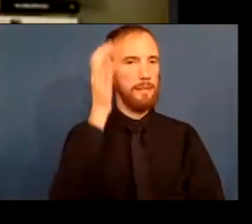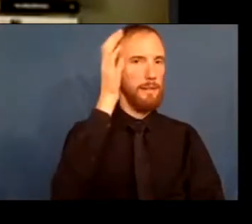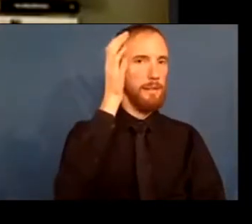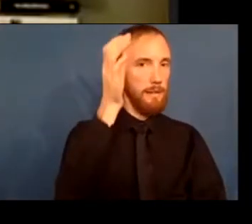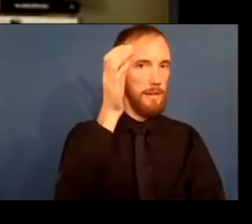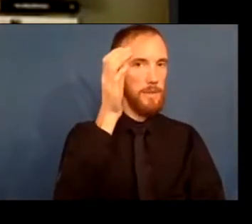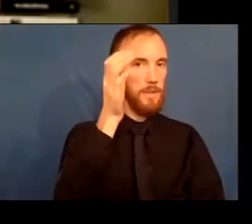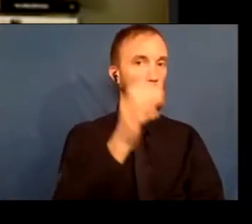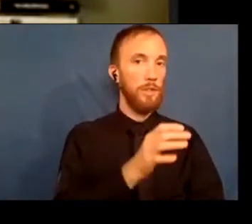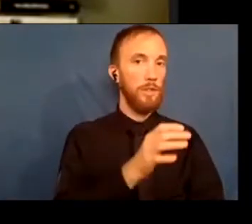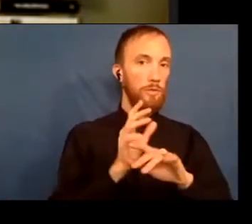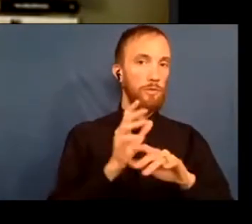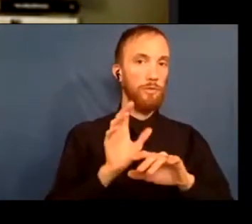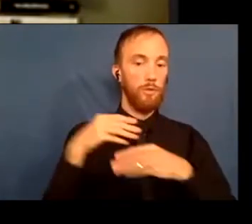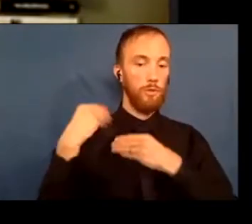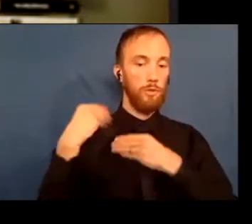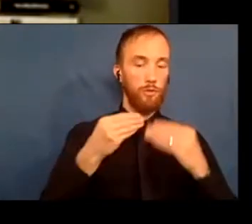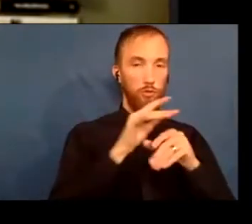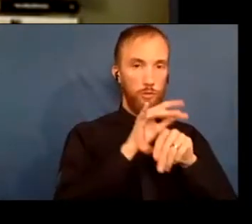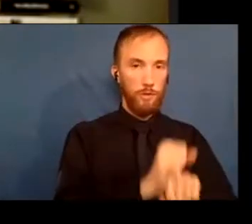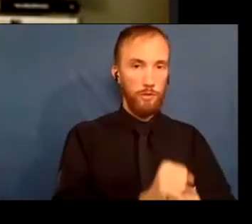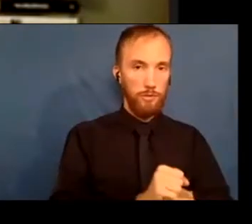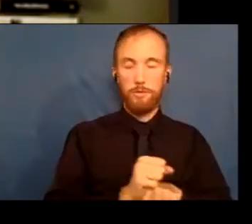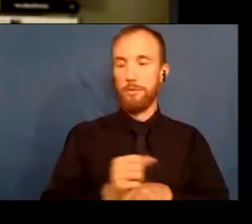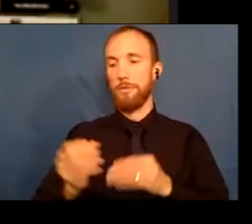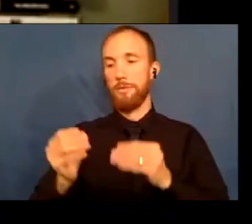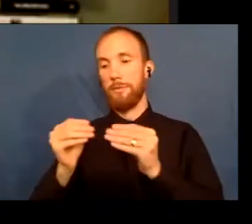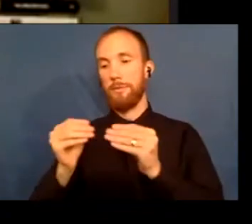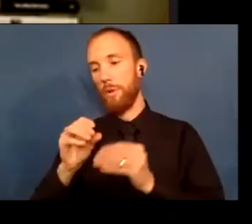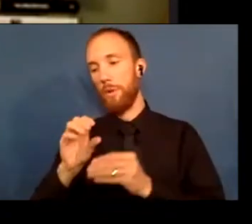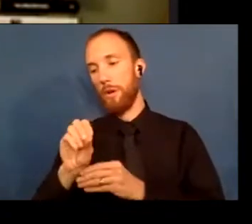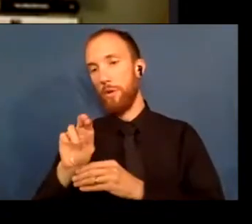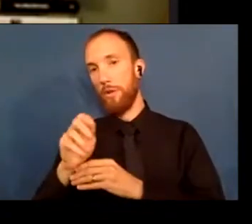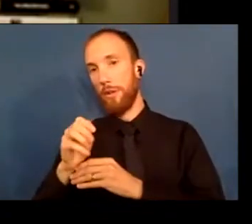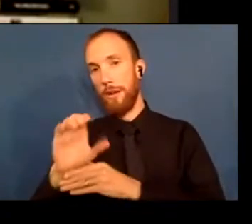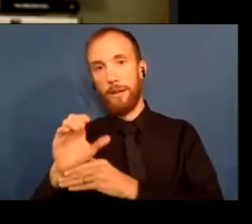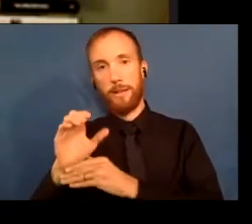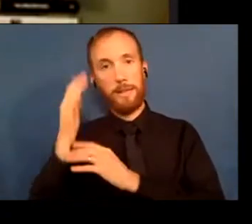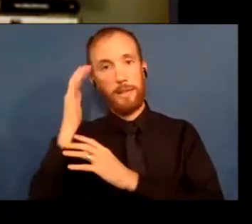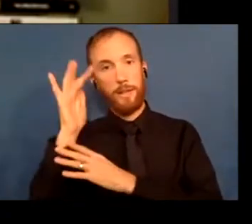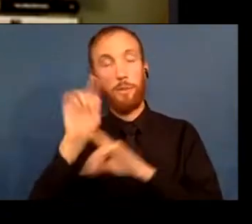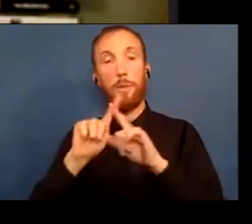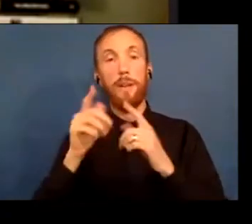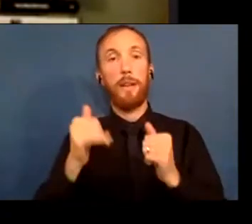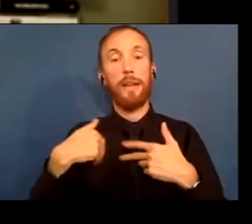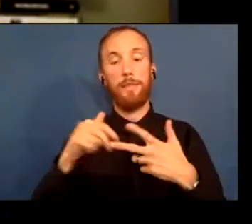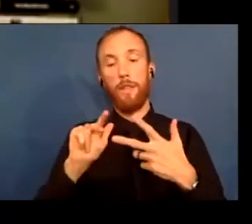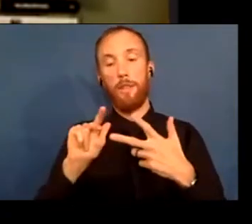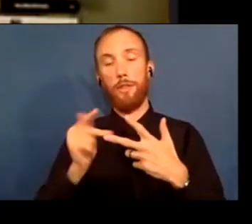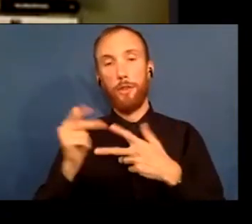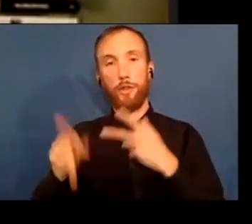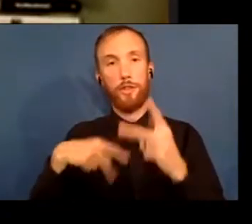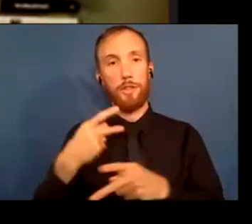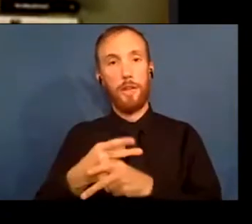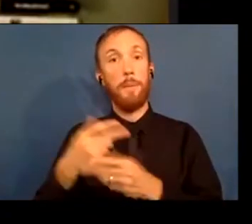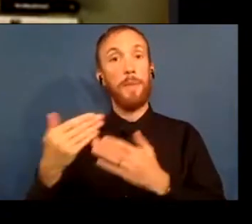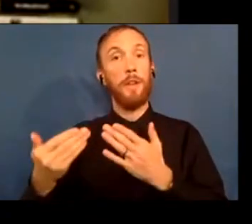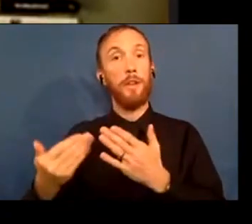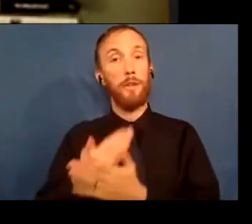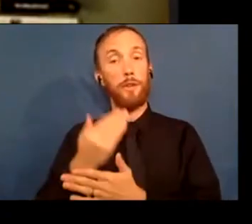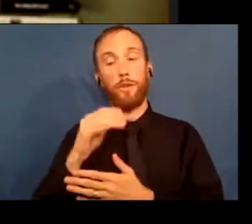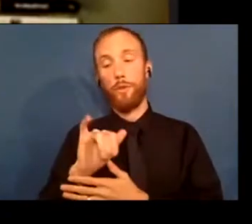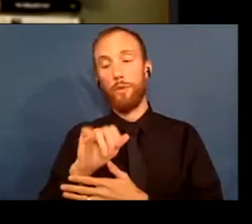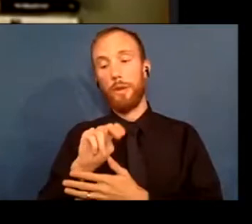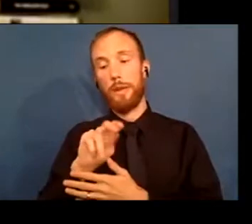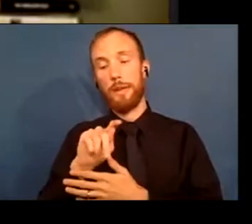intellectual and organic intellectual. But there's a third category, the new intellectual, and that's what I want to talk about. So let's go over what these other ones